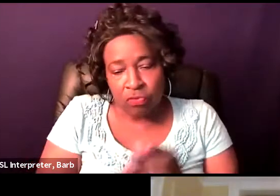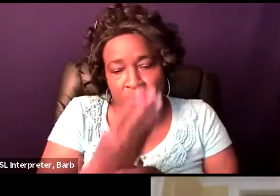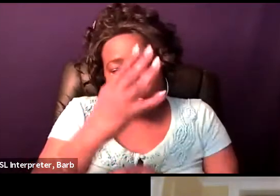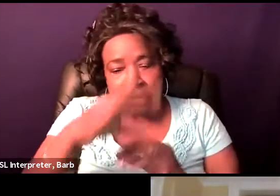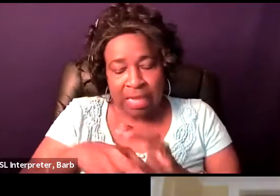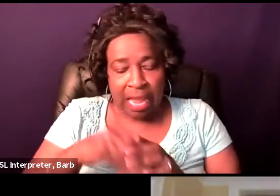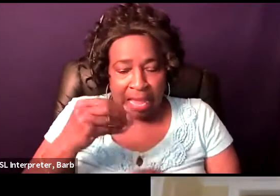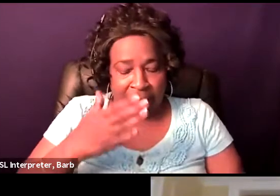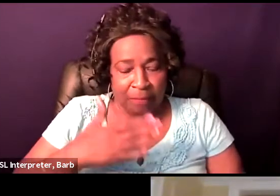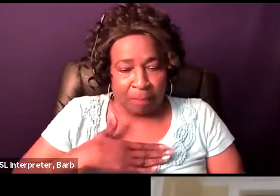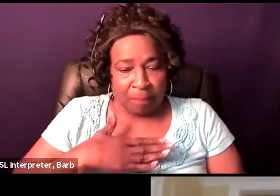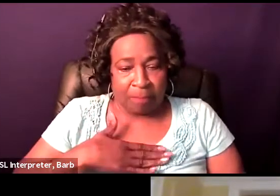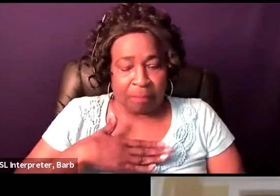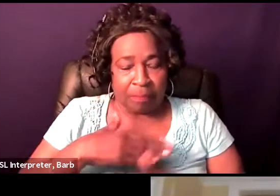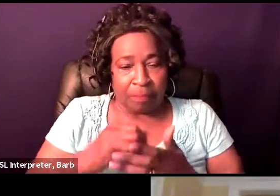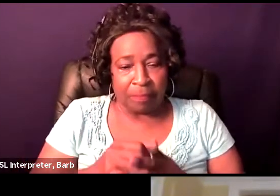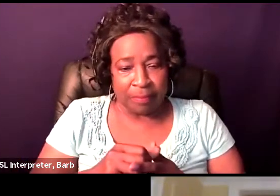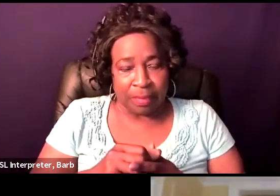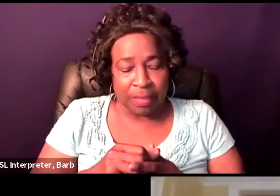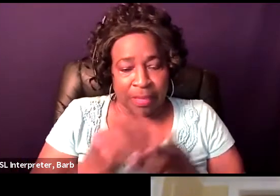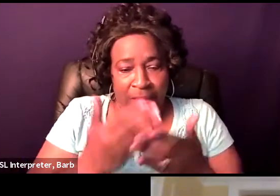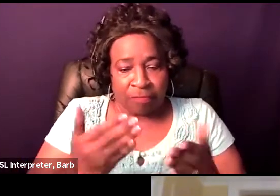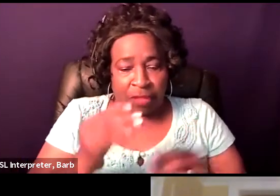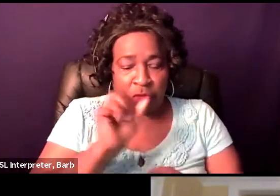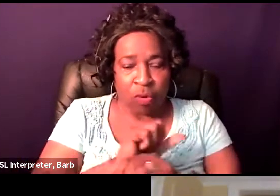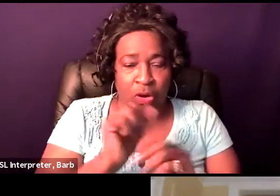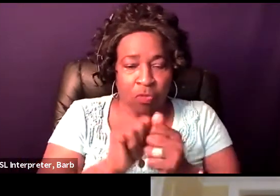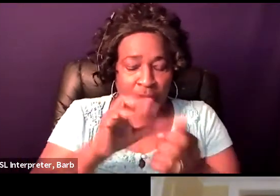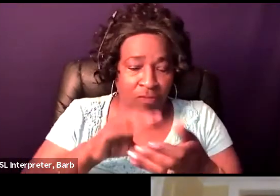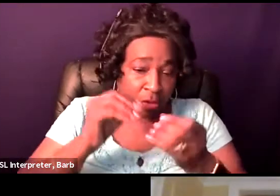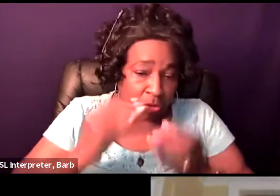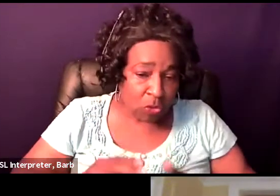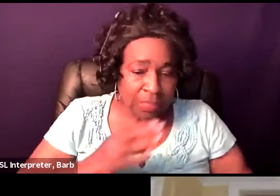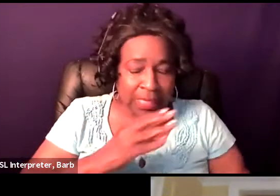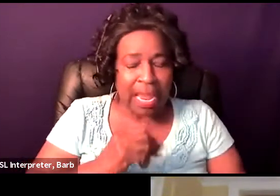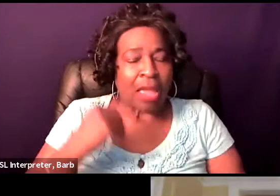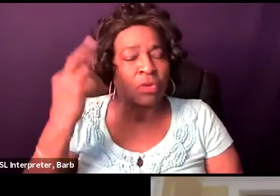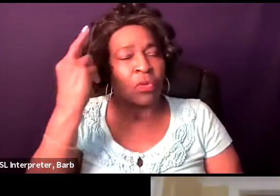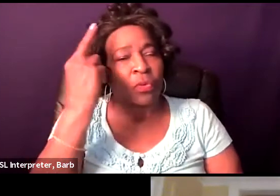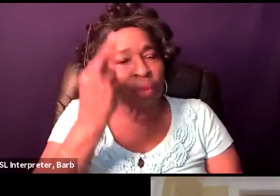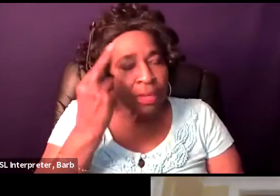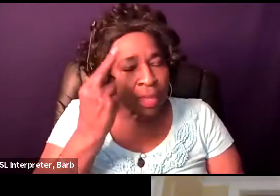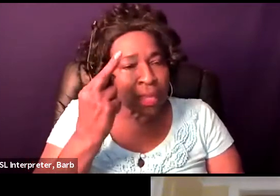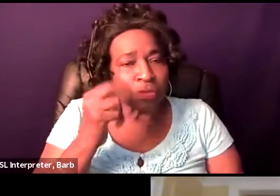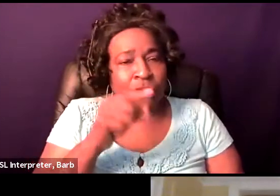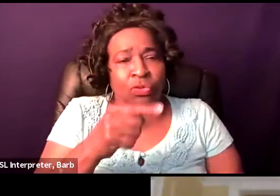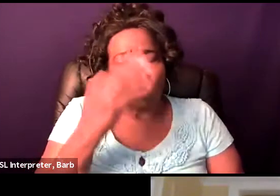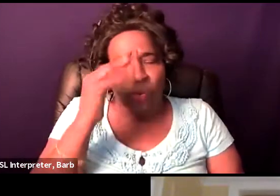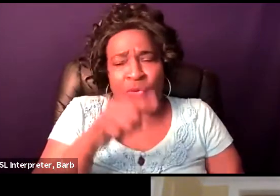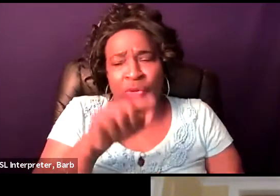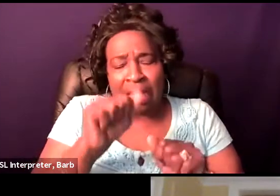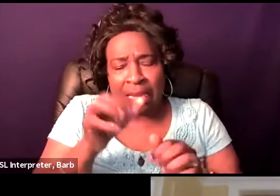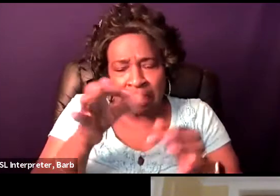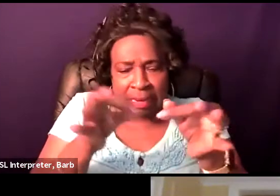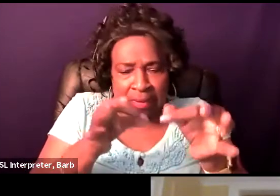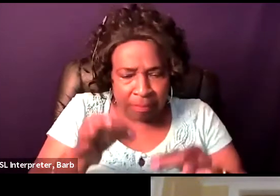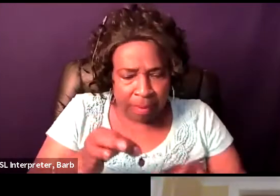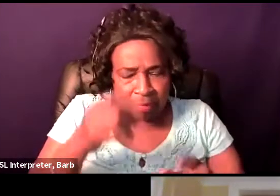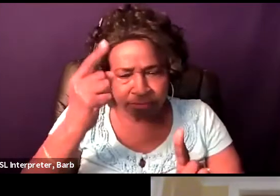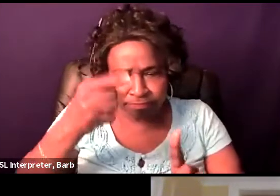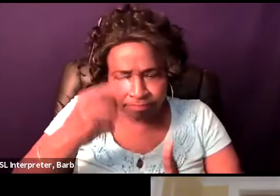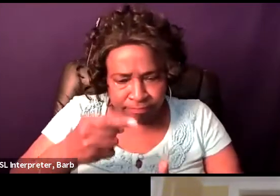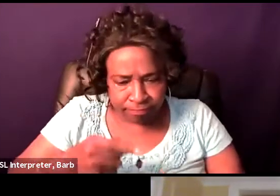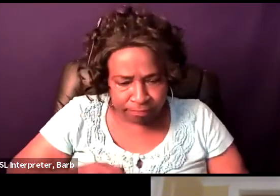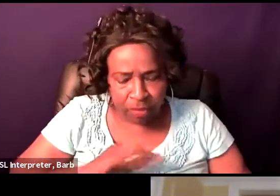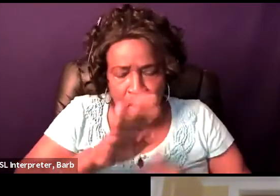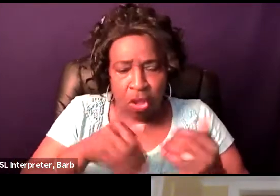pedagogy and just, you know, working with students and realizing like, you know, you can lay out all the data about how